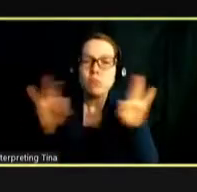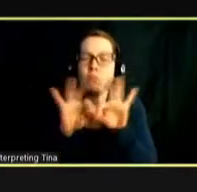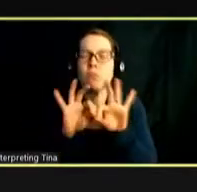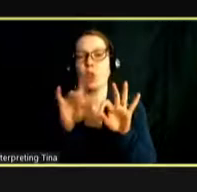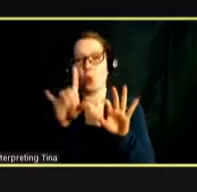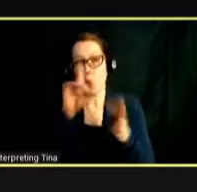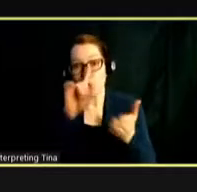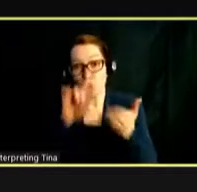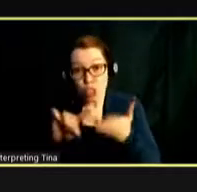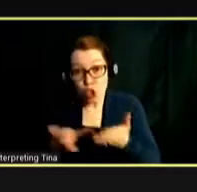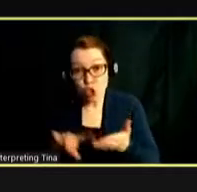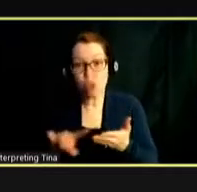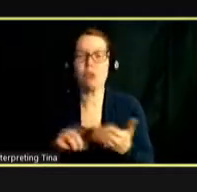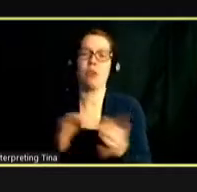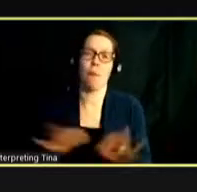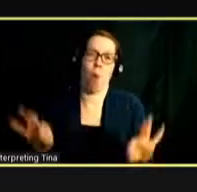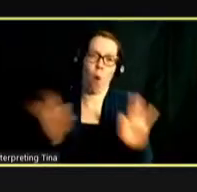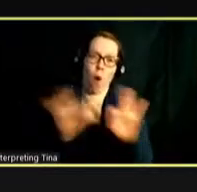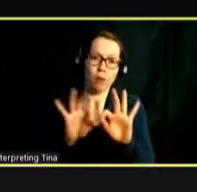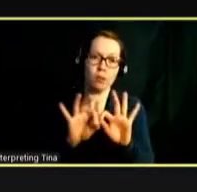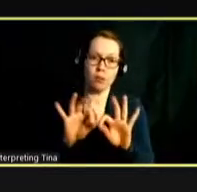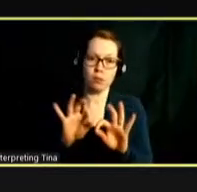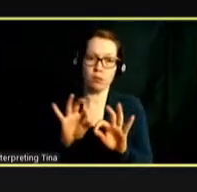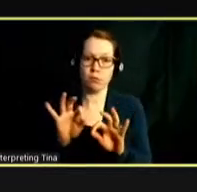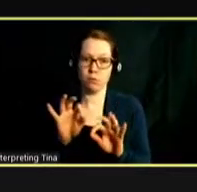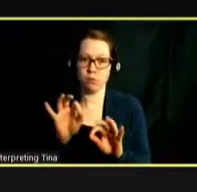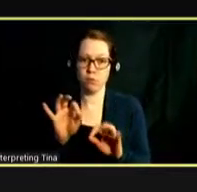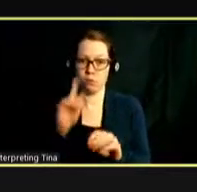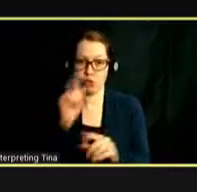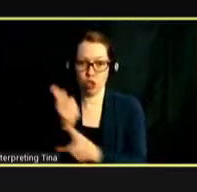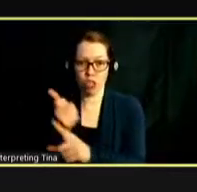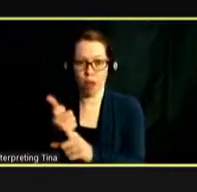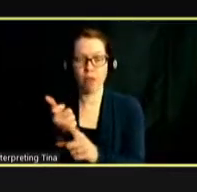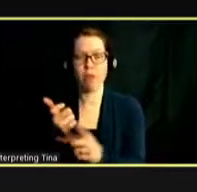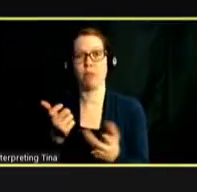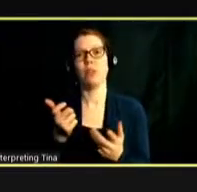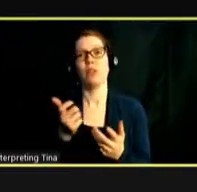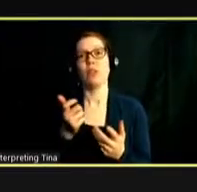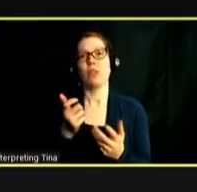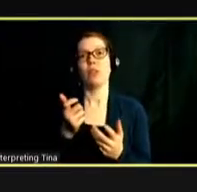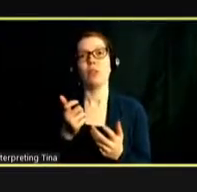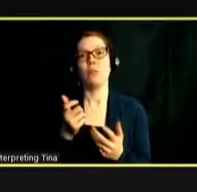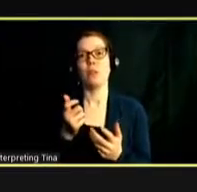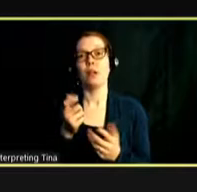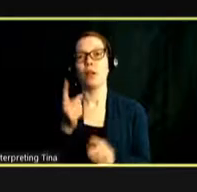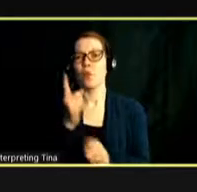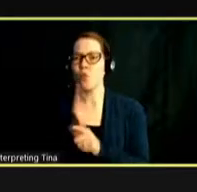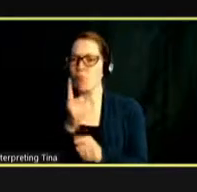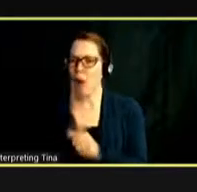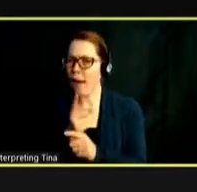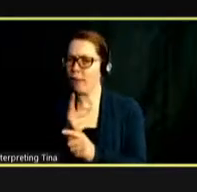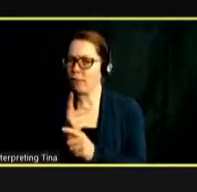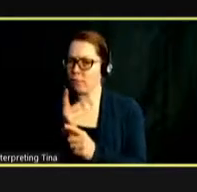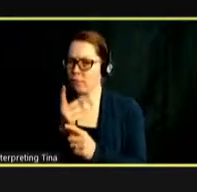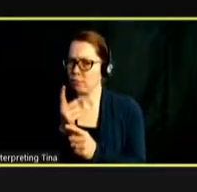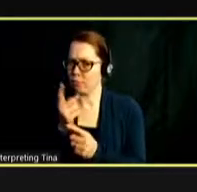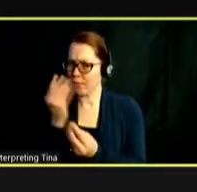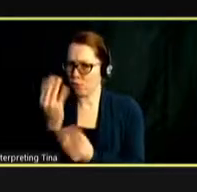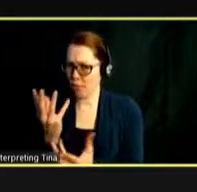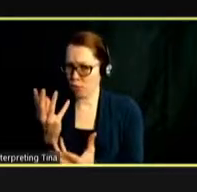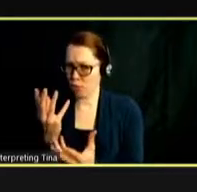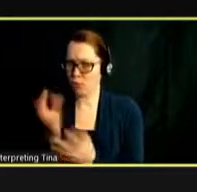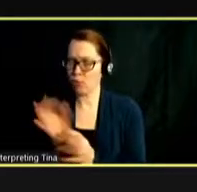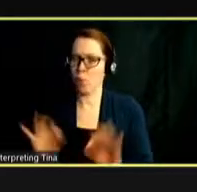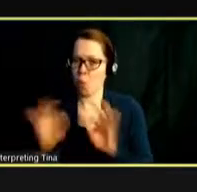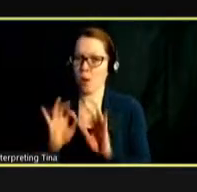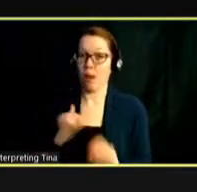research as you can on your own, because I think that's really important. Knowledge is power, but make sure it's from a reputable source. Us as